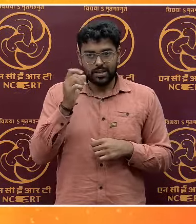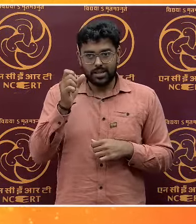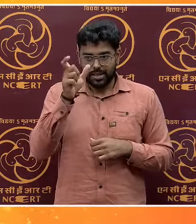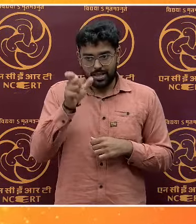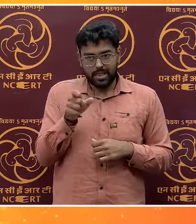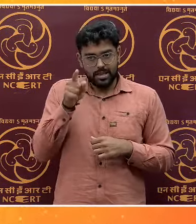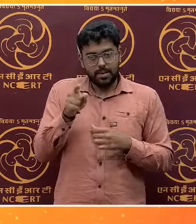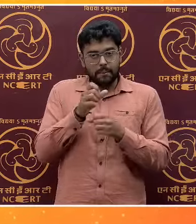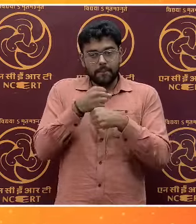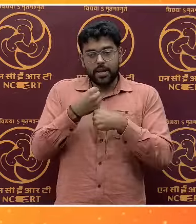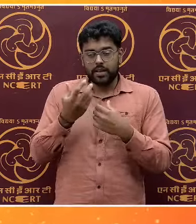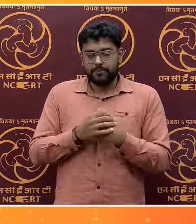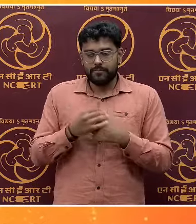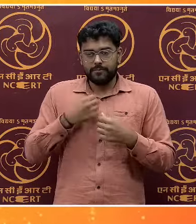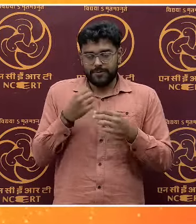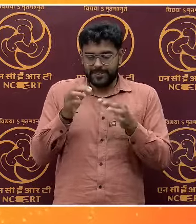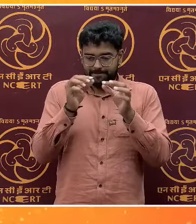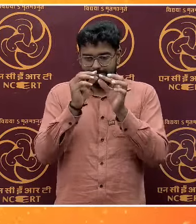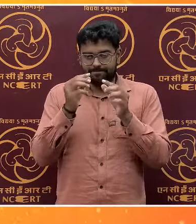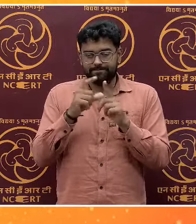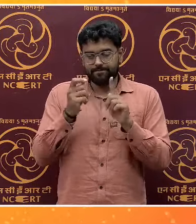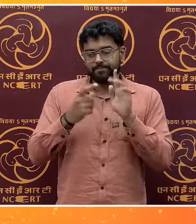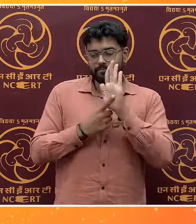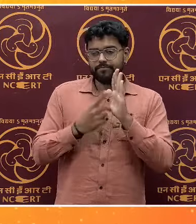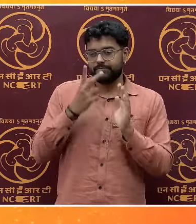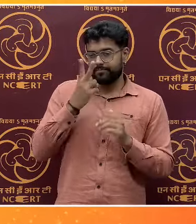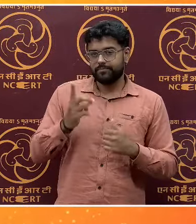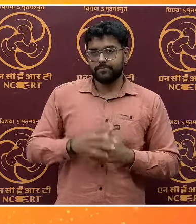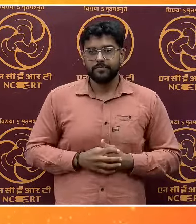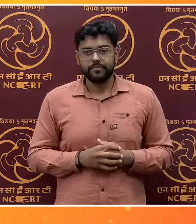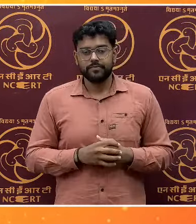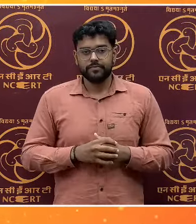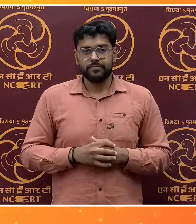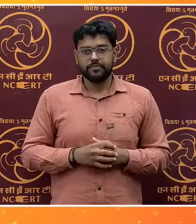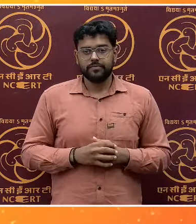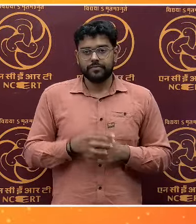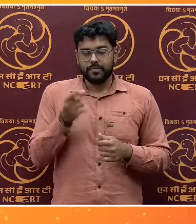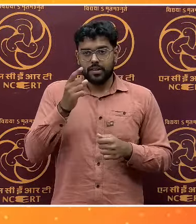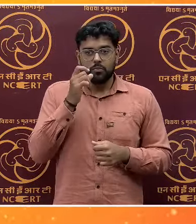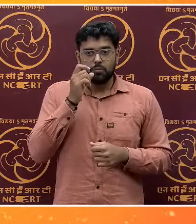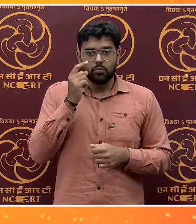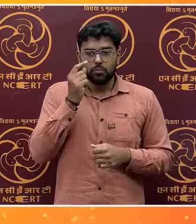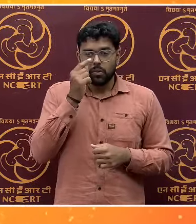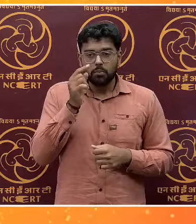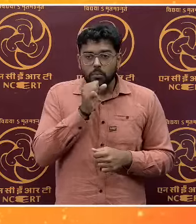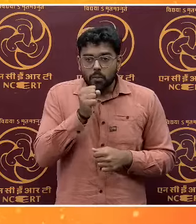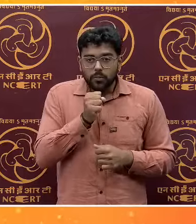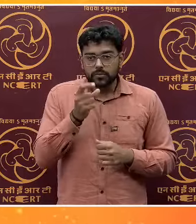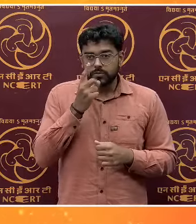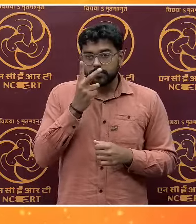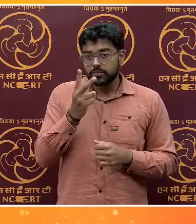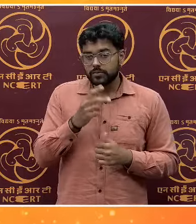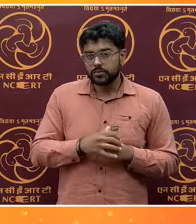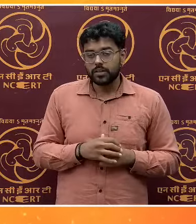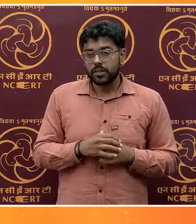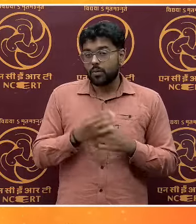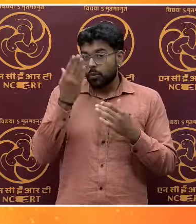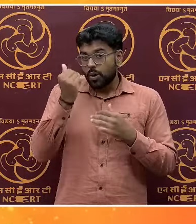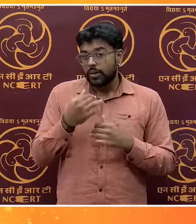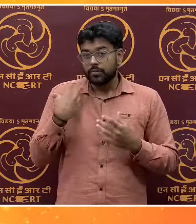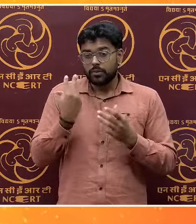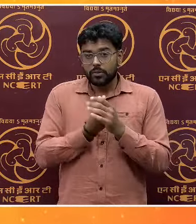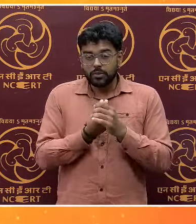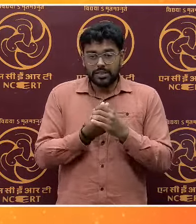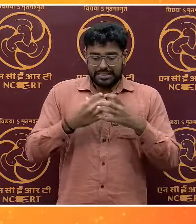What I'll do, I'll just dress her like this, and this will be a old lady, Okay. because here we will talk about the